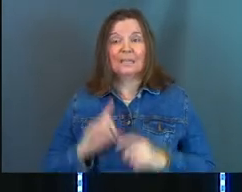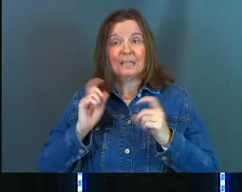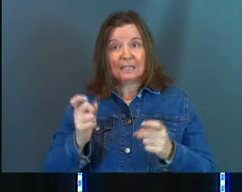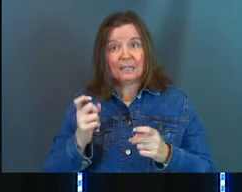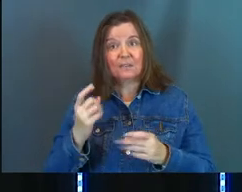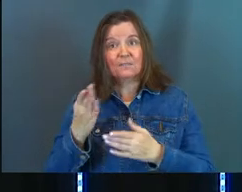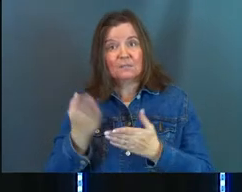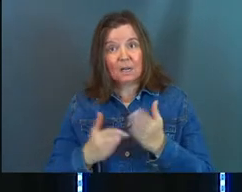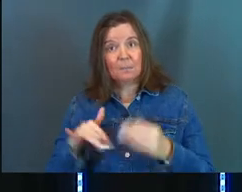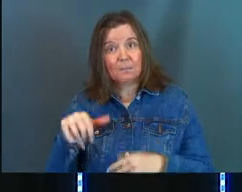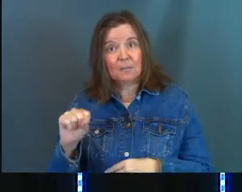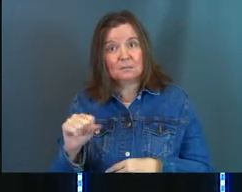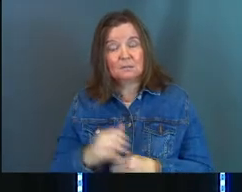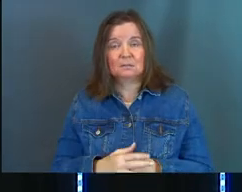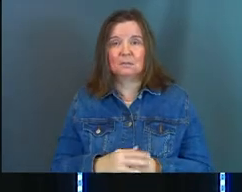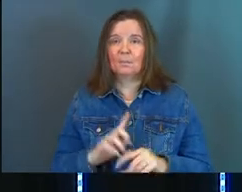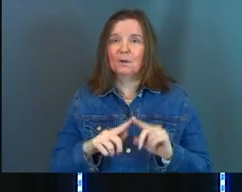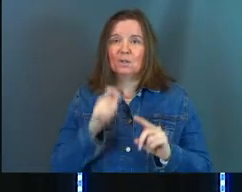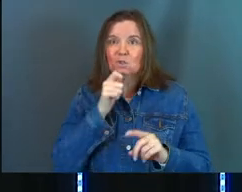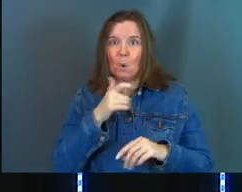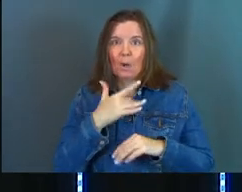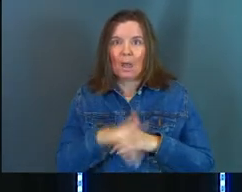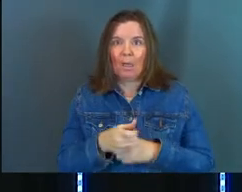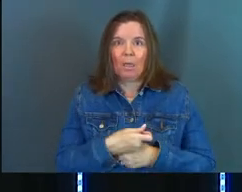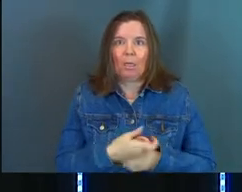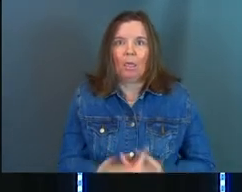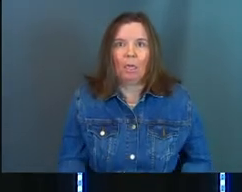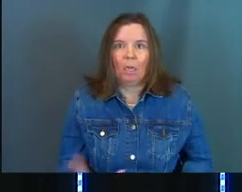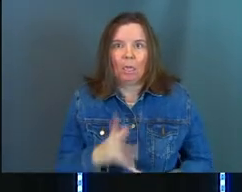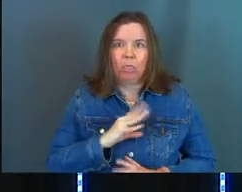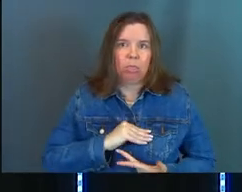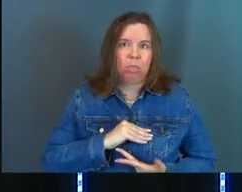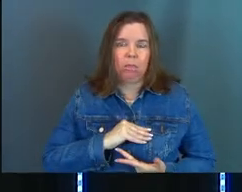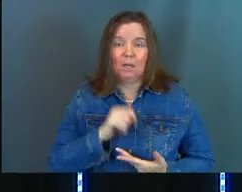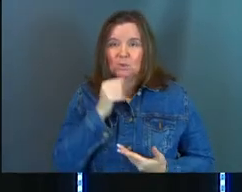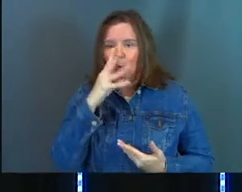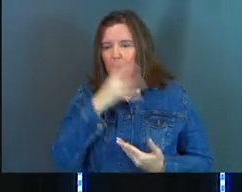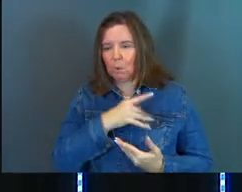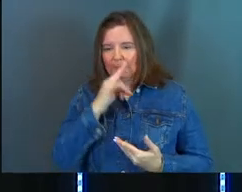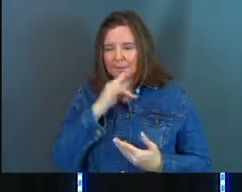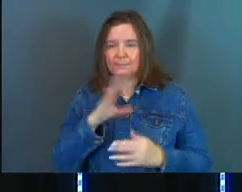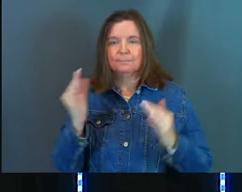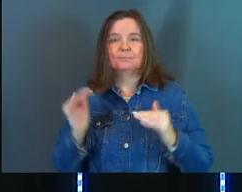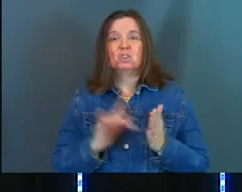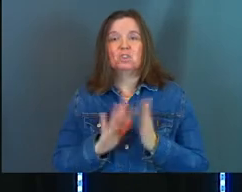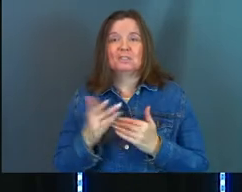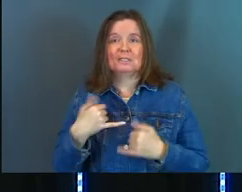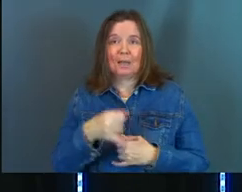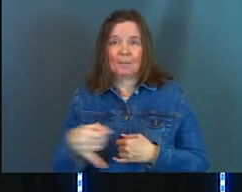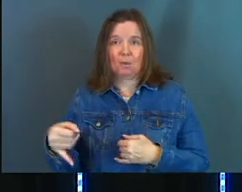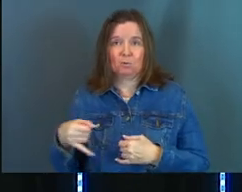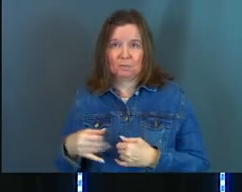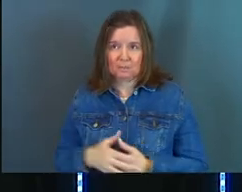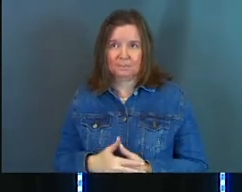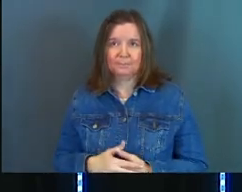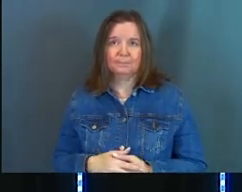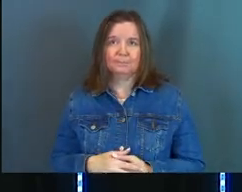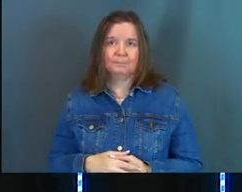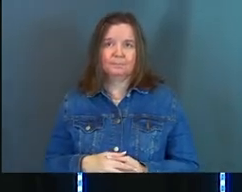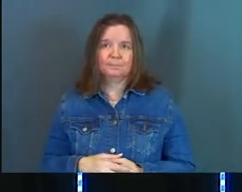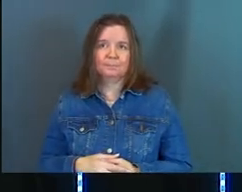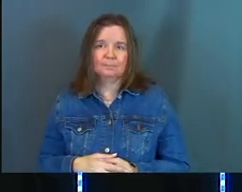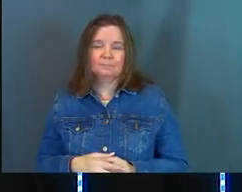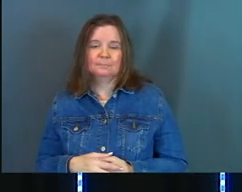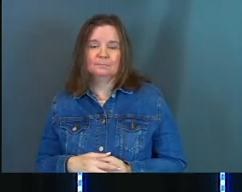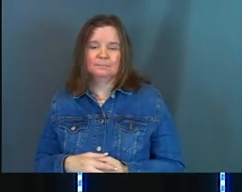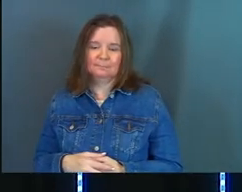Give some. But don't empty everything out and don't ignore your kids. Next, Jesus had boundaries.